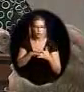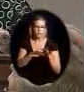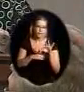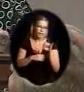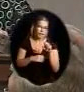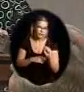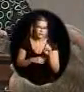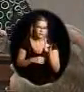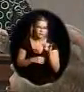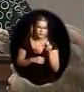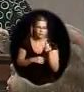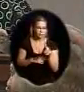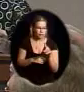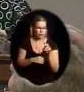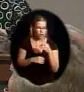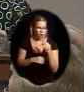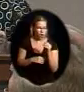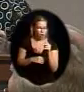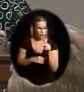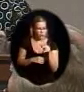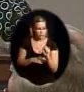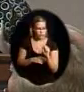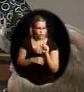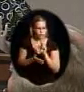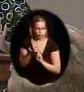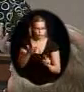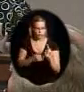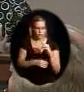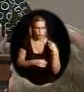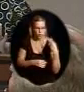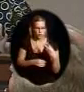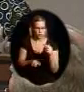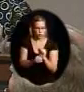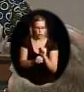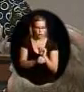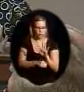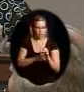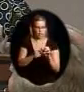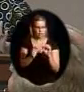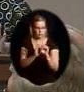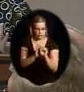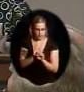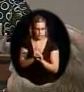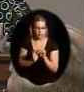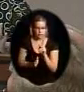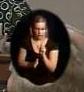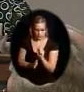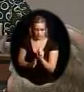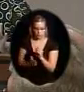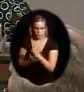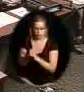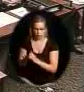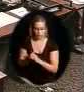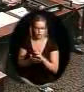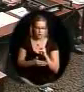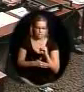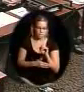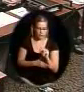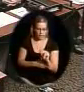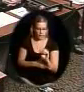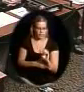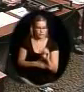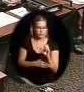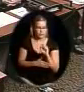David Hawkins and Richard Catalano out of the University of Washington worked with 5 states, Kansas being one of them, Kansas, Maine, Oregon, South Carolina,